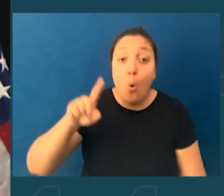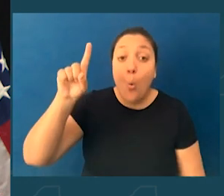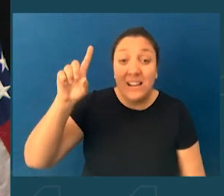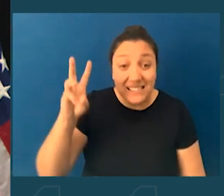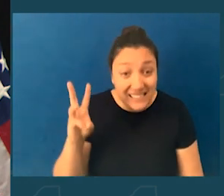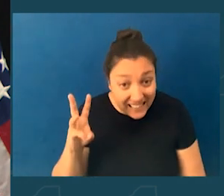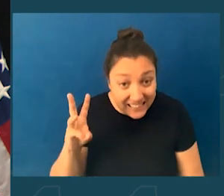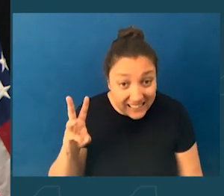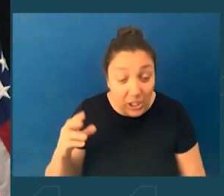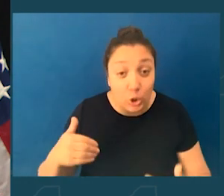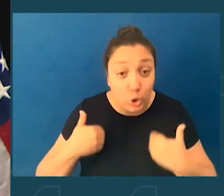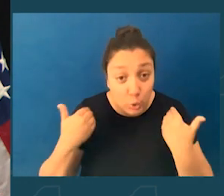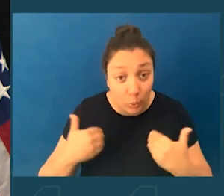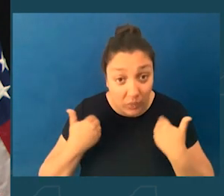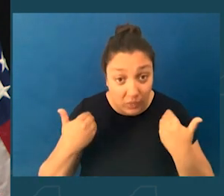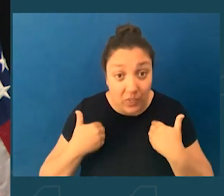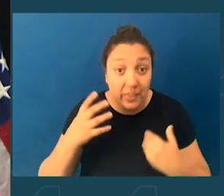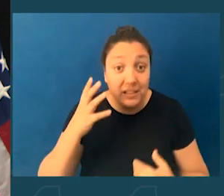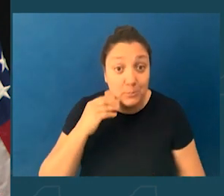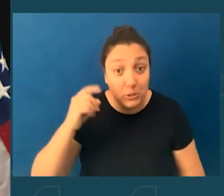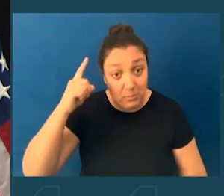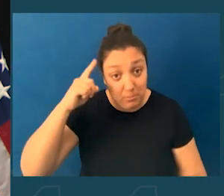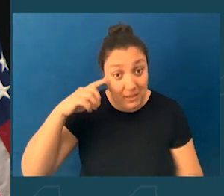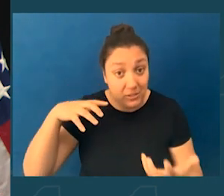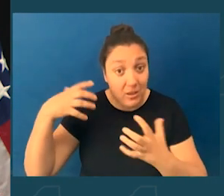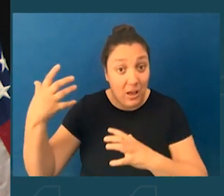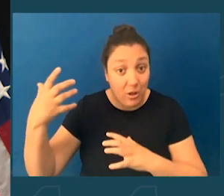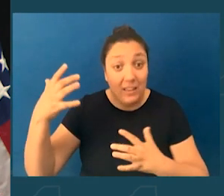6 through 17, experience a mental health disorder.